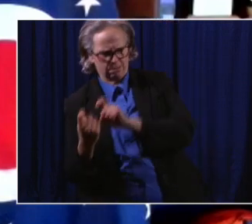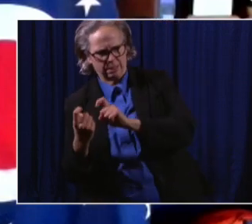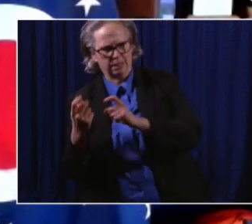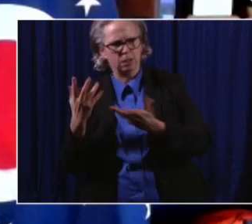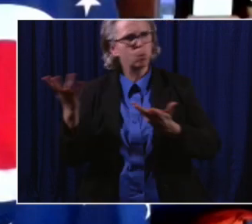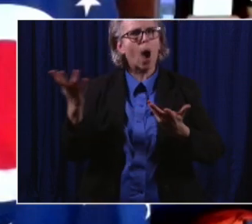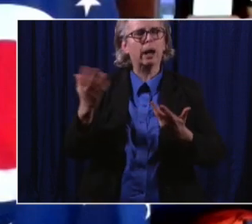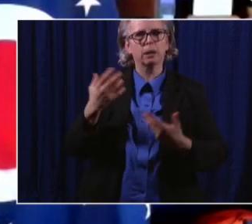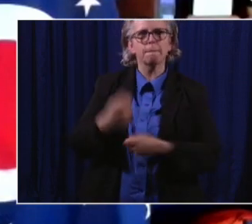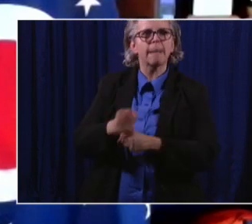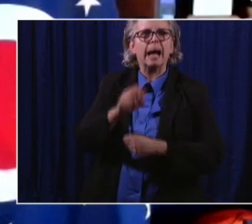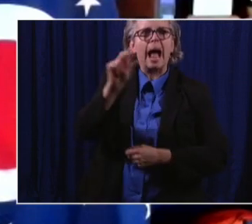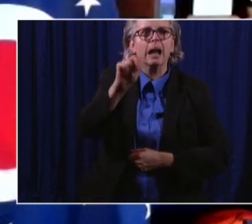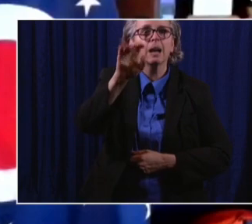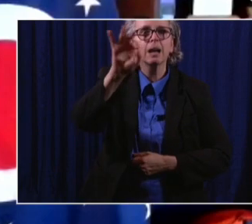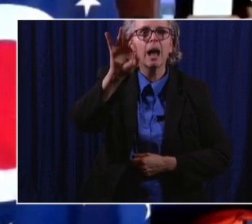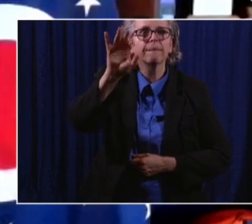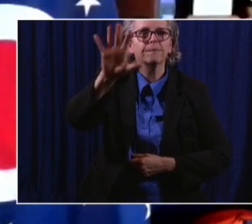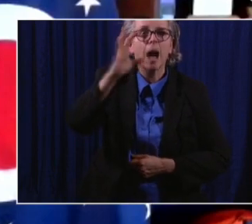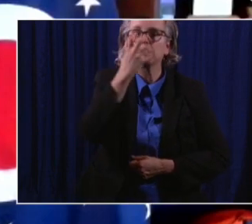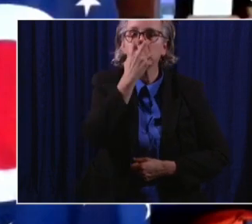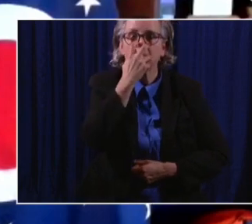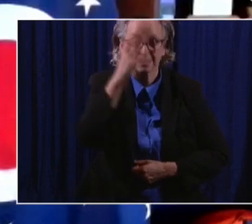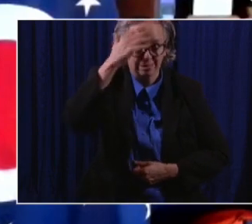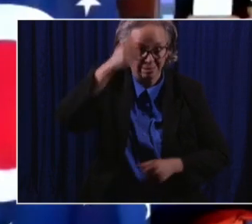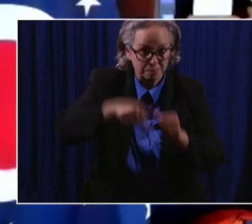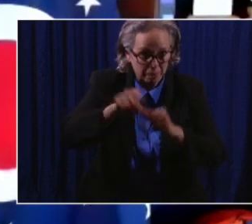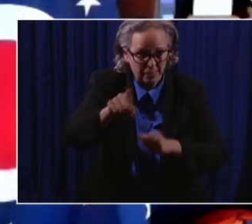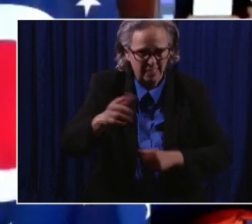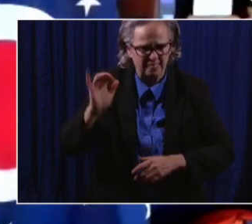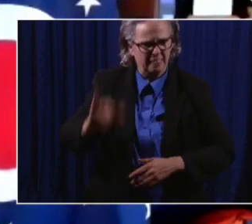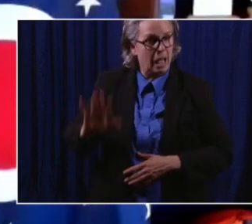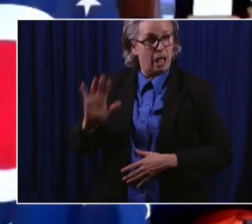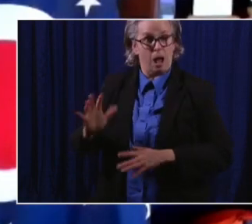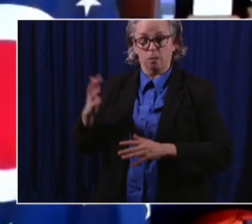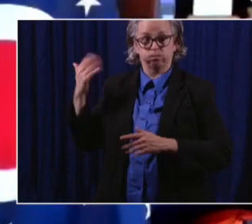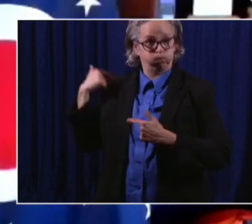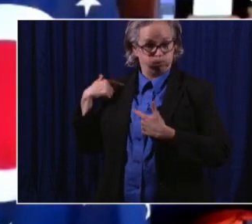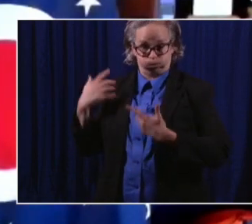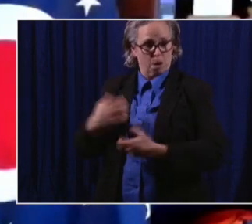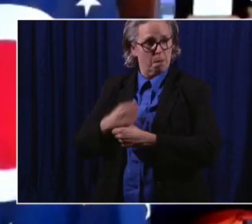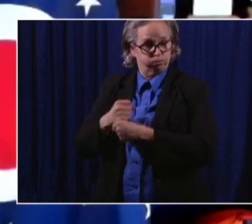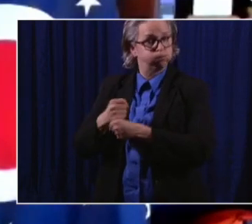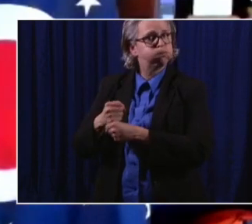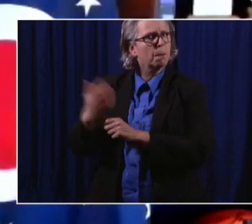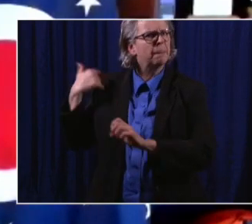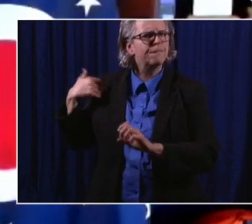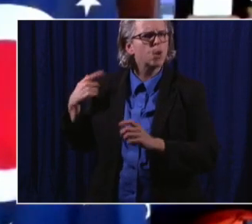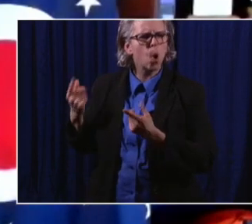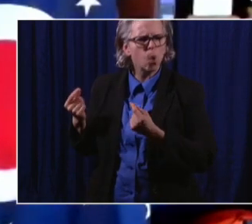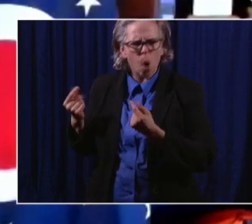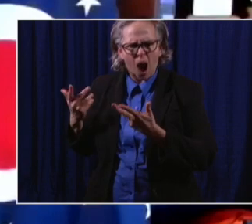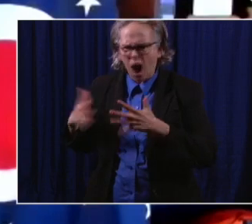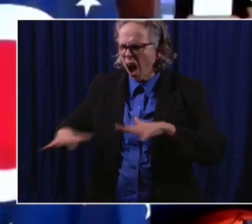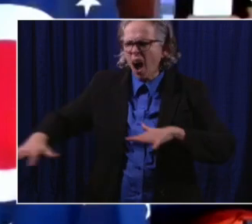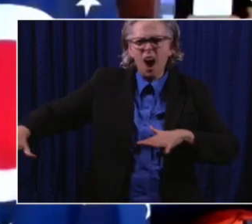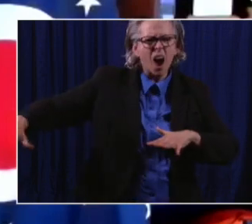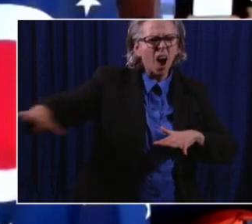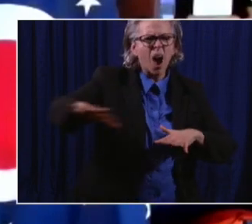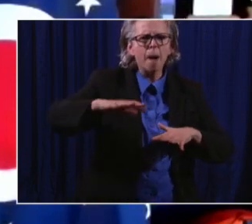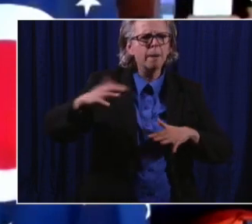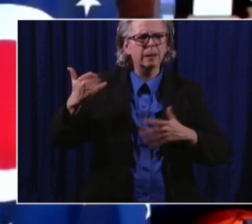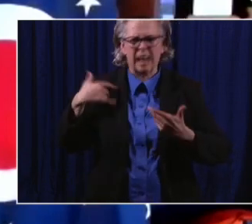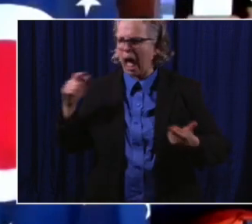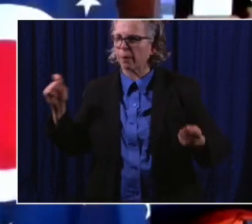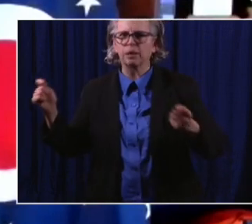going to convert 23,000 square feet of former manufacturing facility for